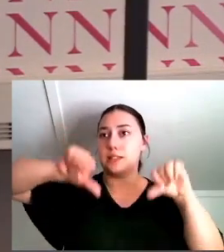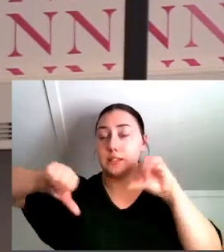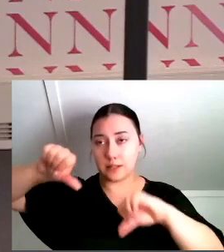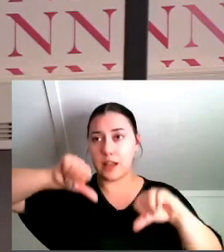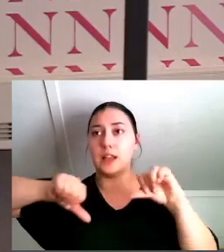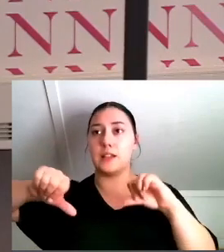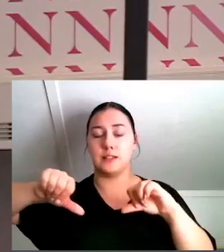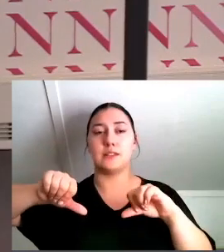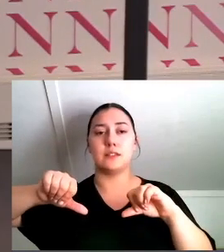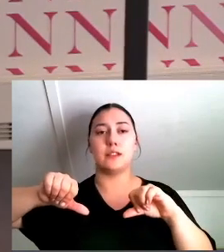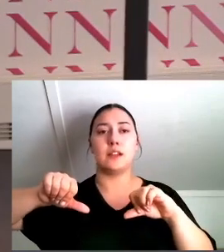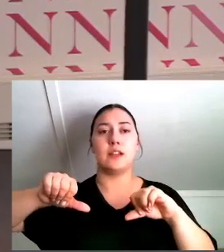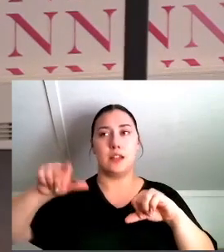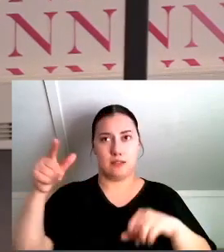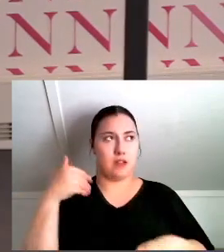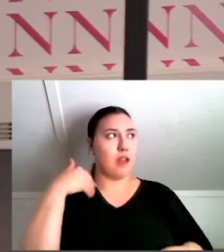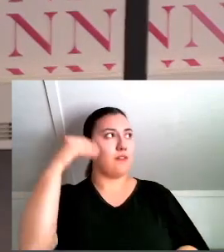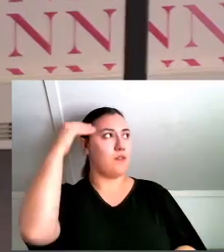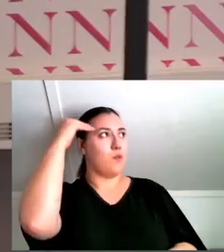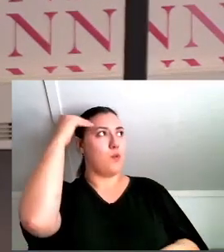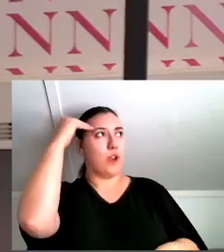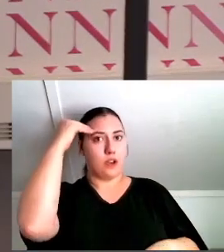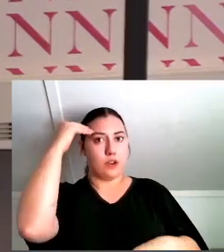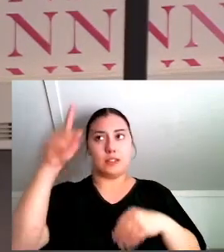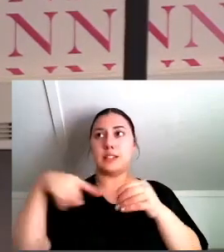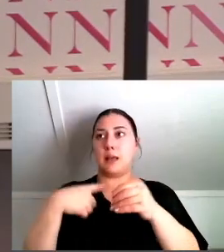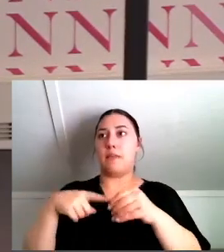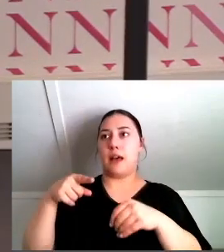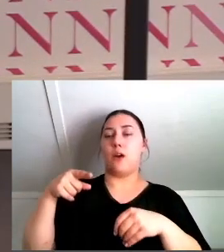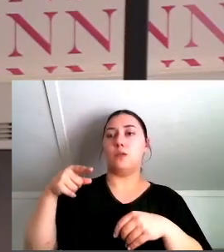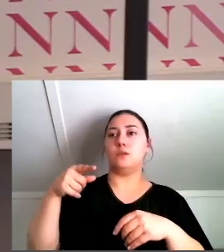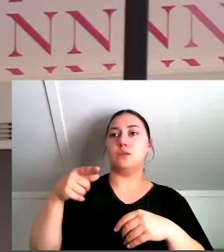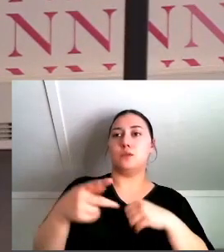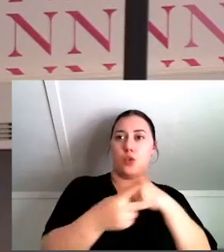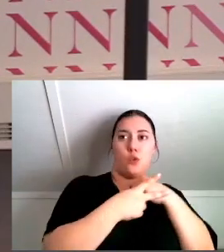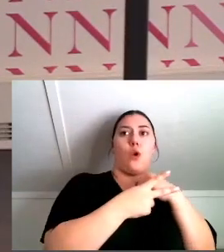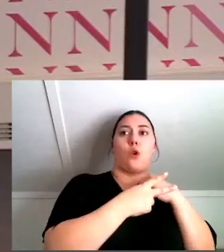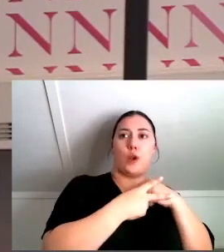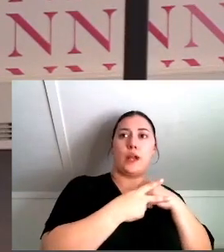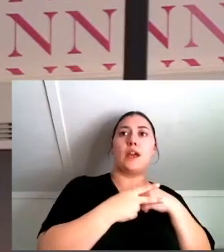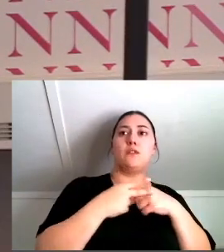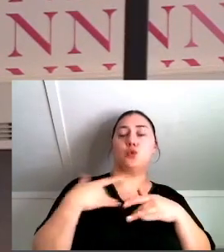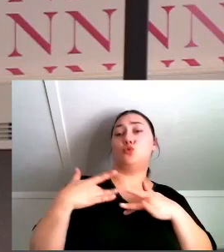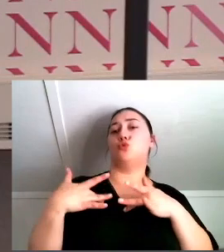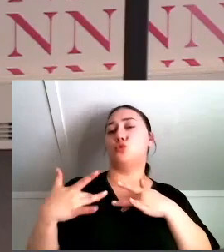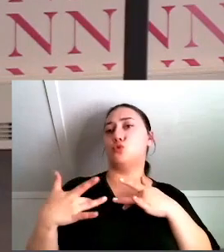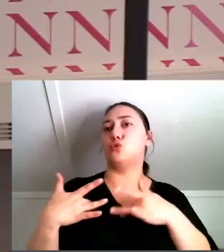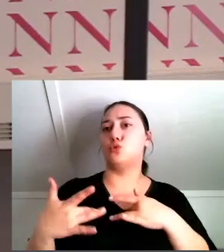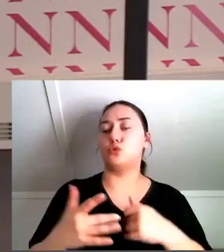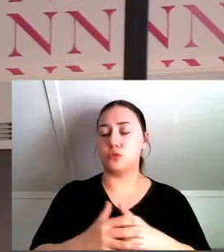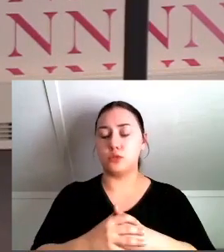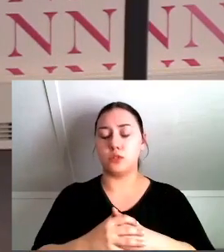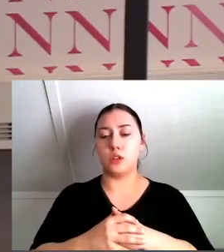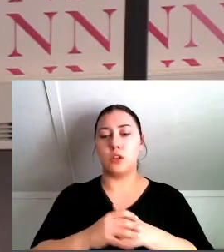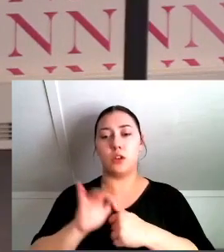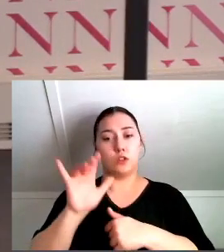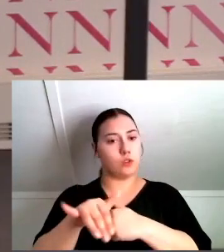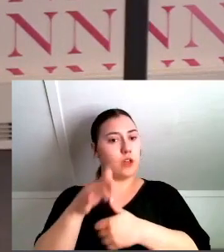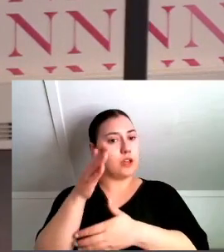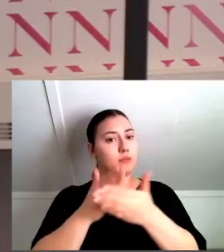there is an awareness of the nature of this thing. And that's part of the reason why when